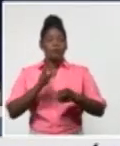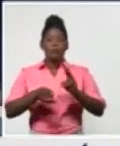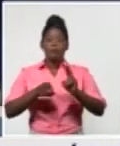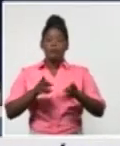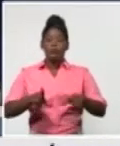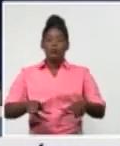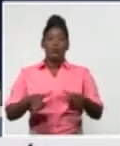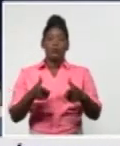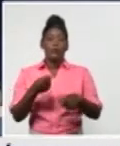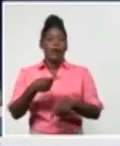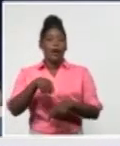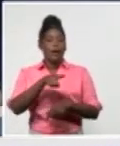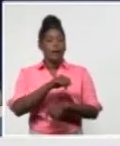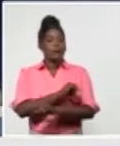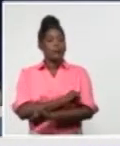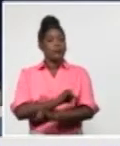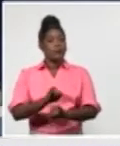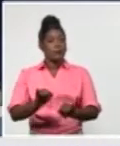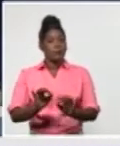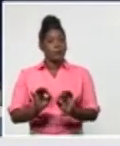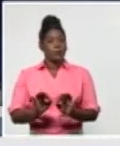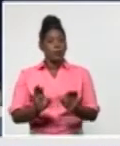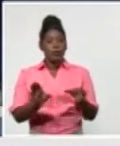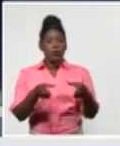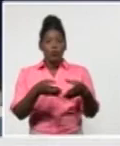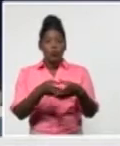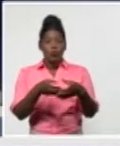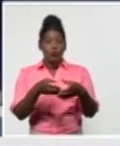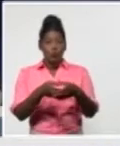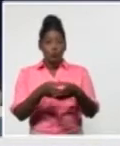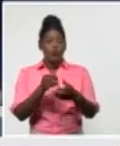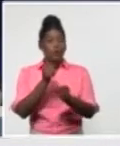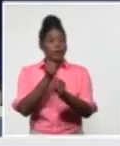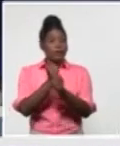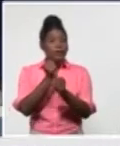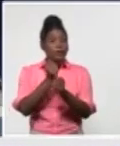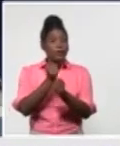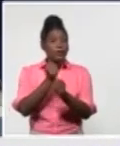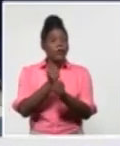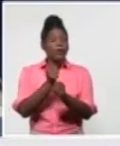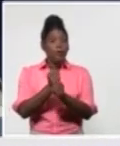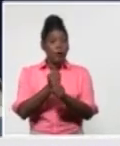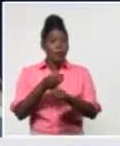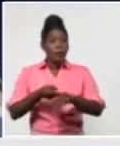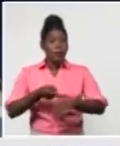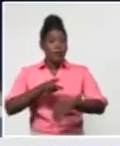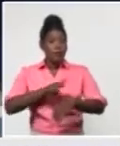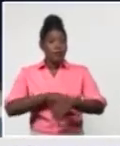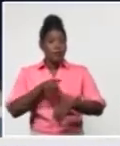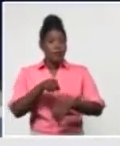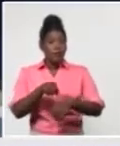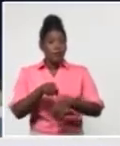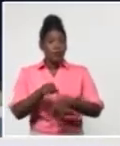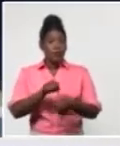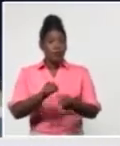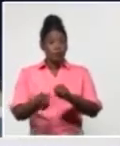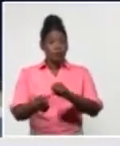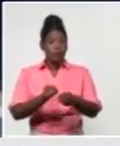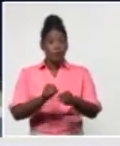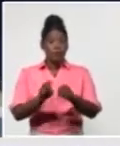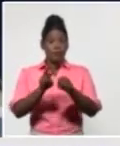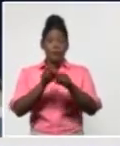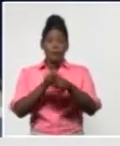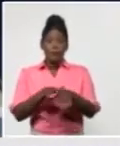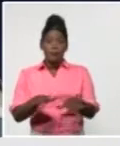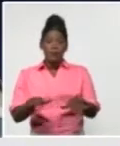for over a week. And yesterday, as was reported, the temporary working group for the prevention and control of the